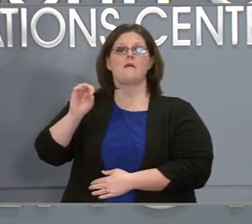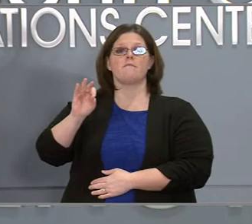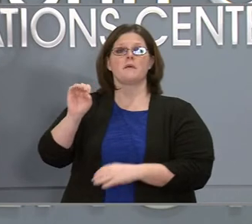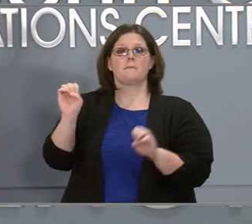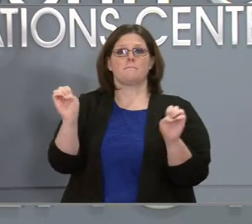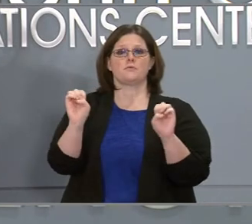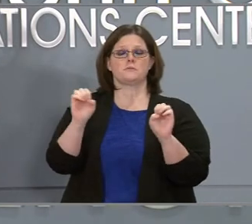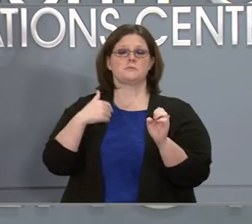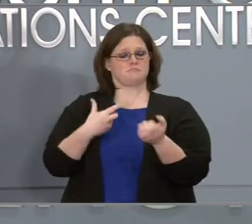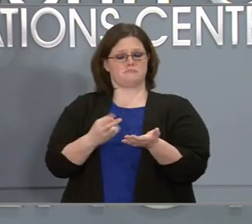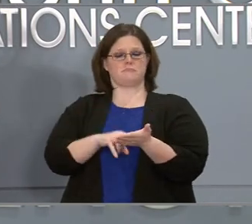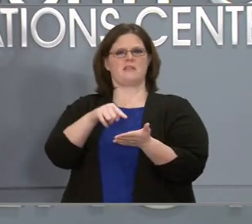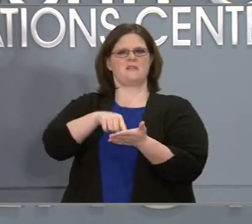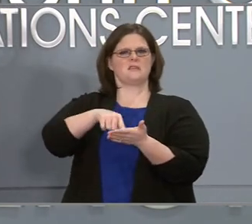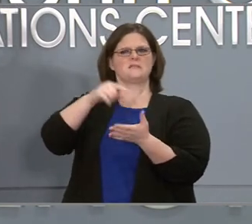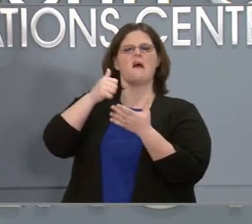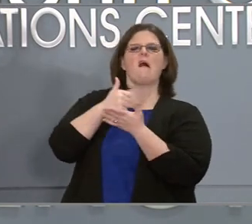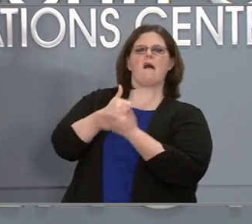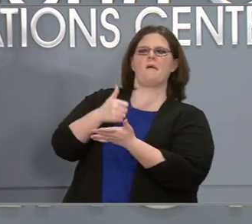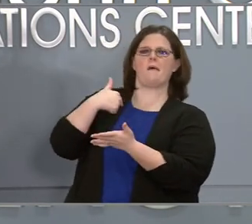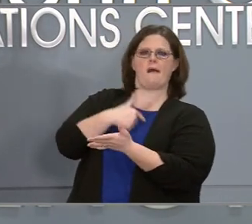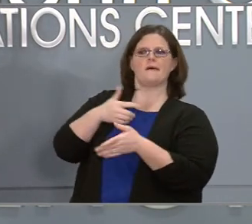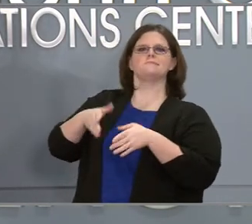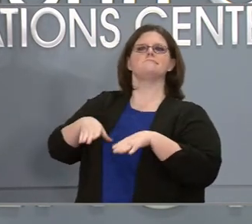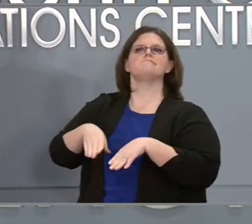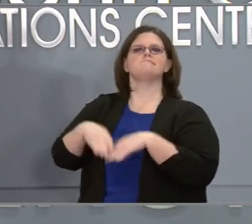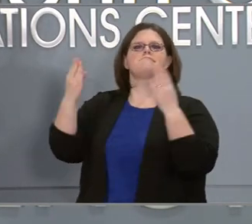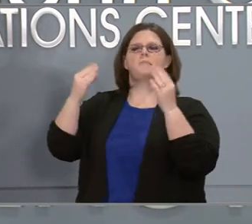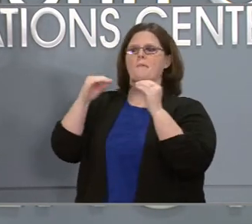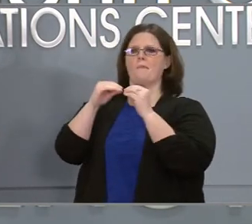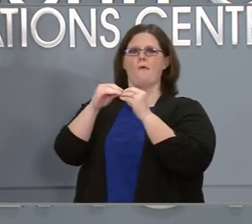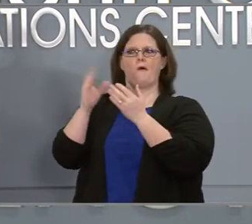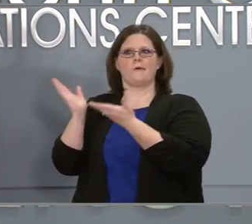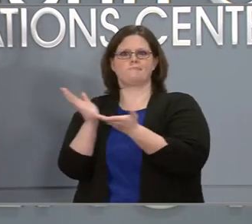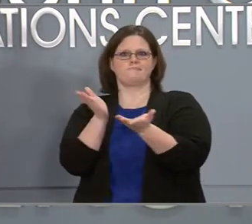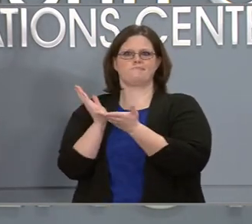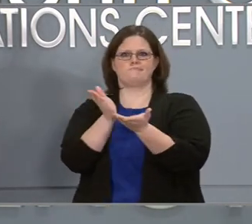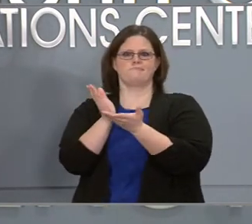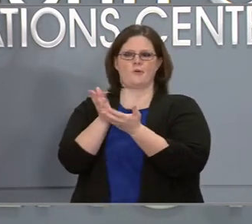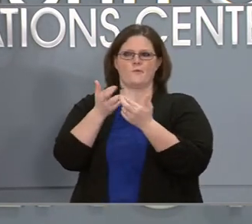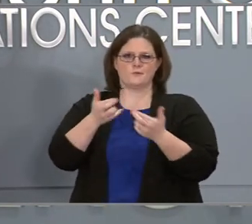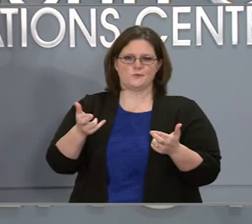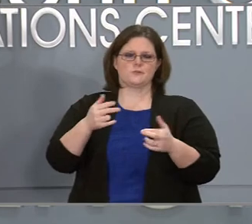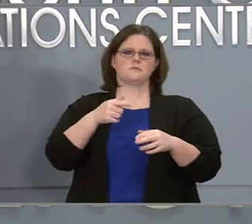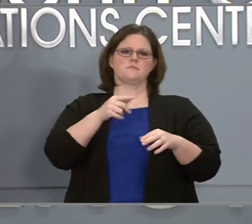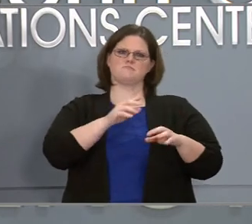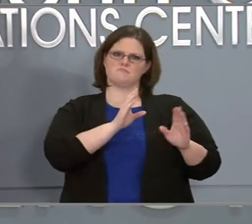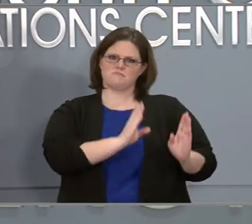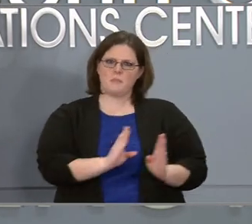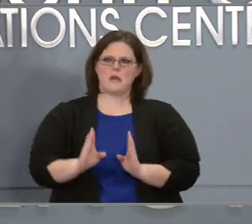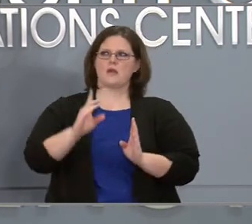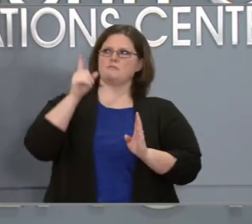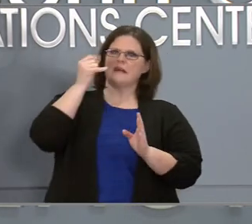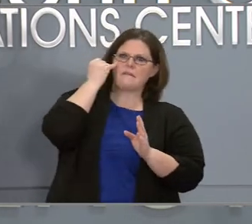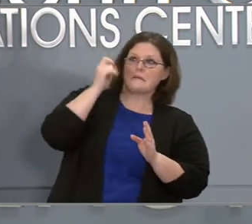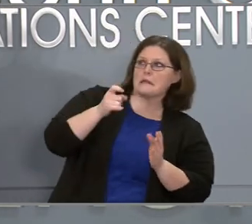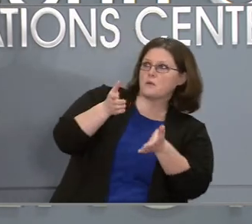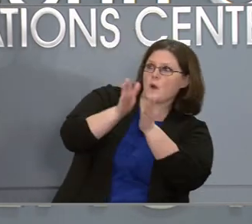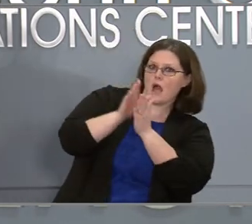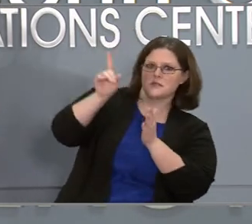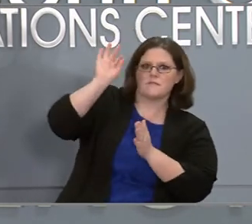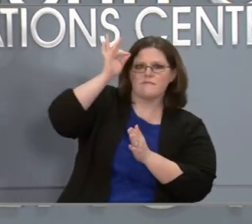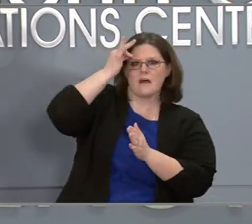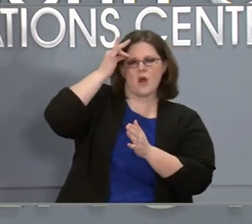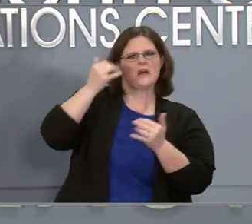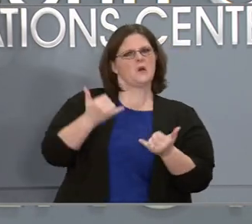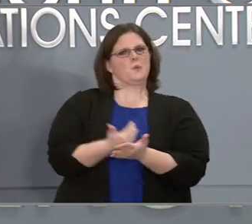mobilize state resources and lay the groundwork for potential federal reimbursement, just like the storm this past weekend. And